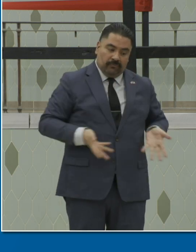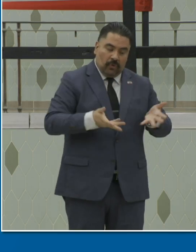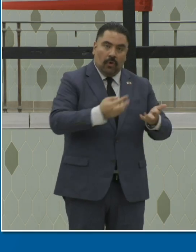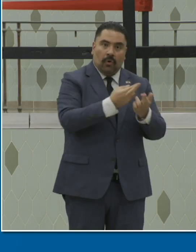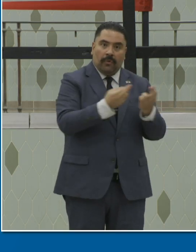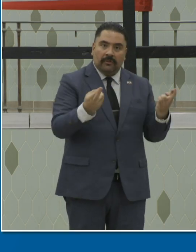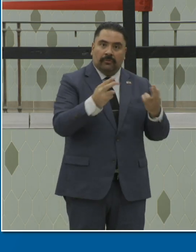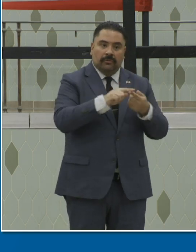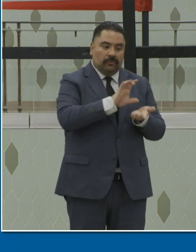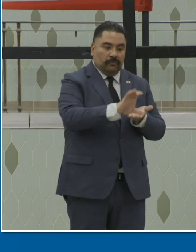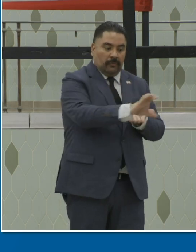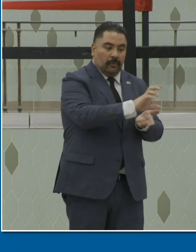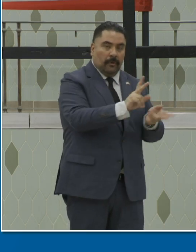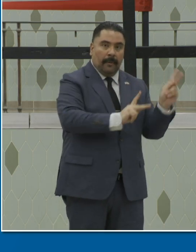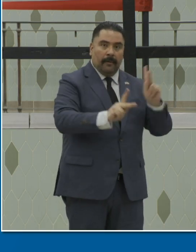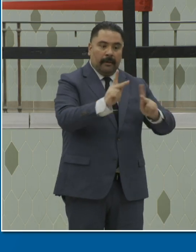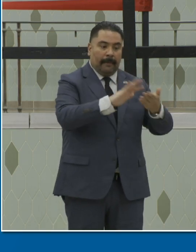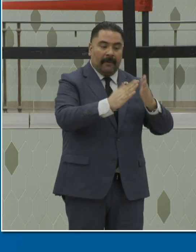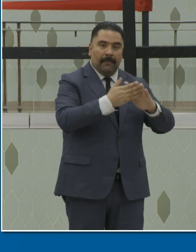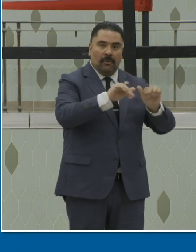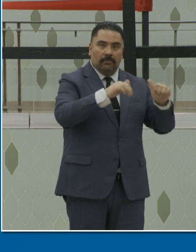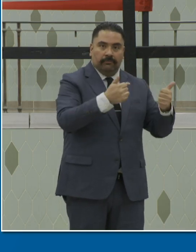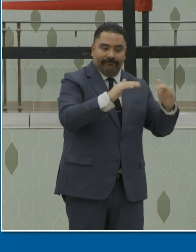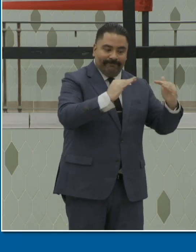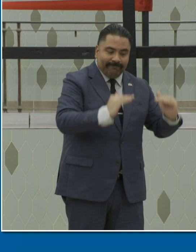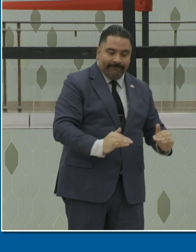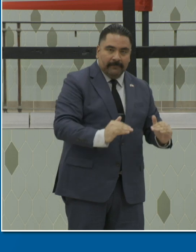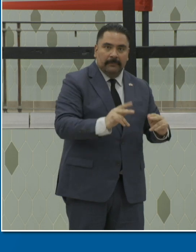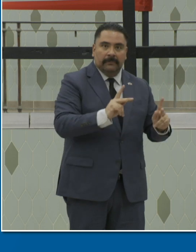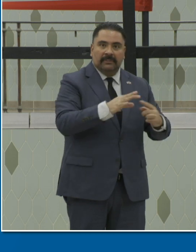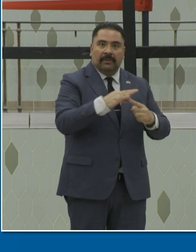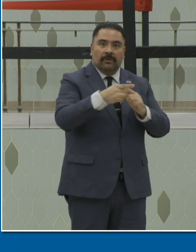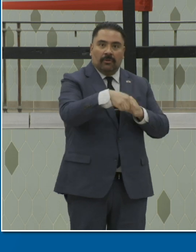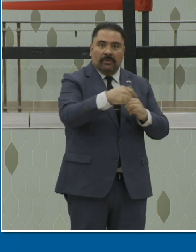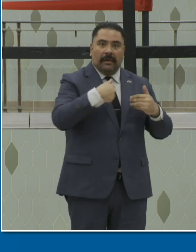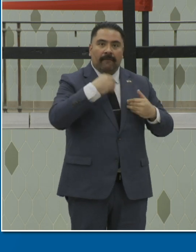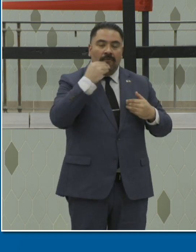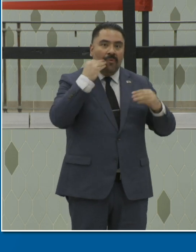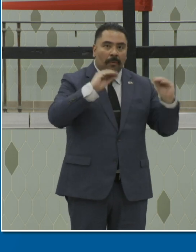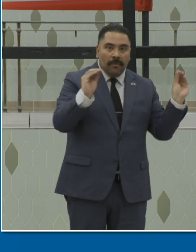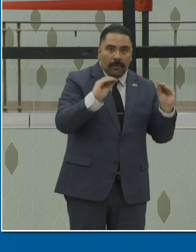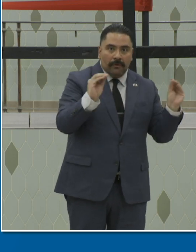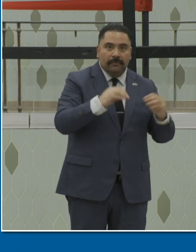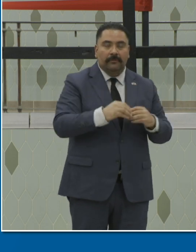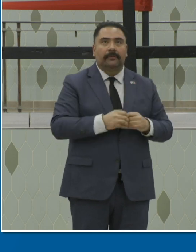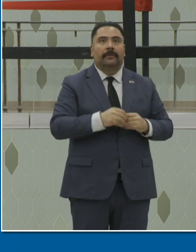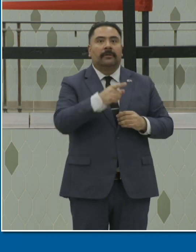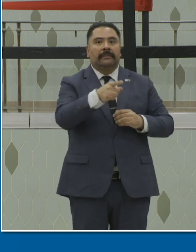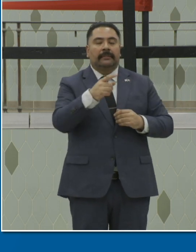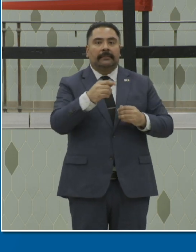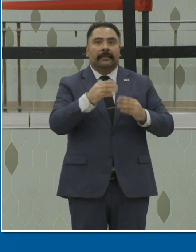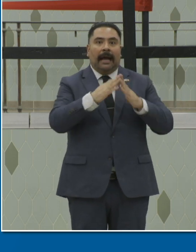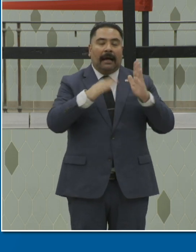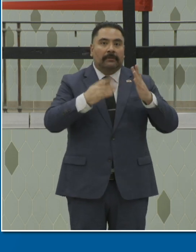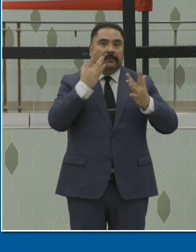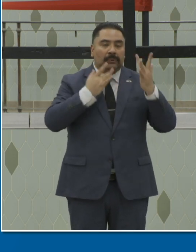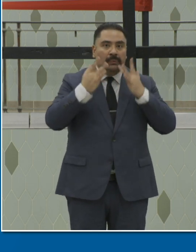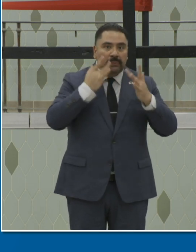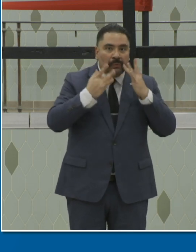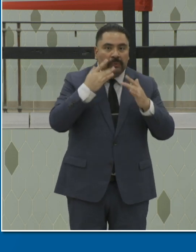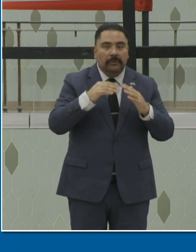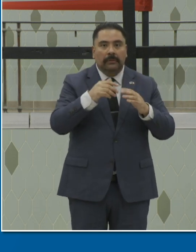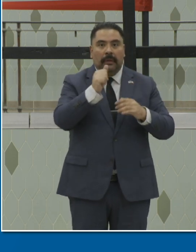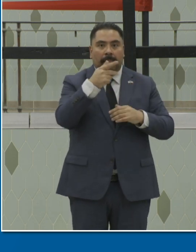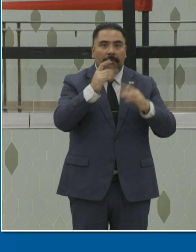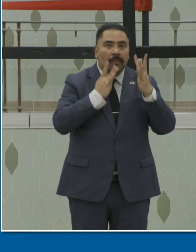get resources into the hands of underserved communities, particularly those experiencing homelessness and those who were housing insecure. And prior to